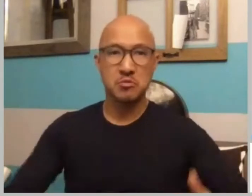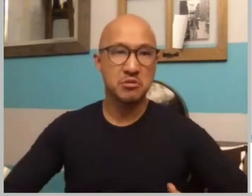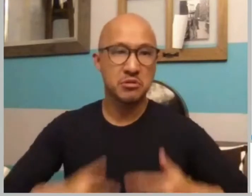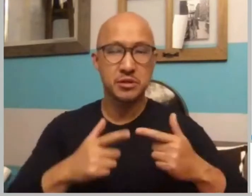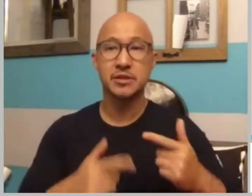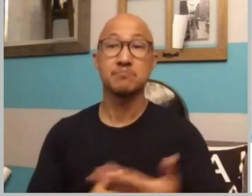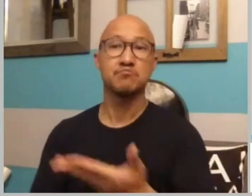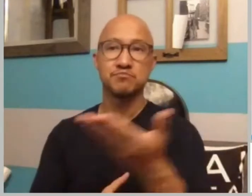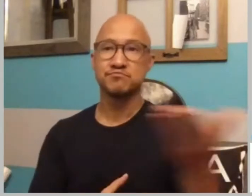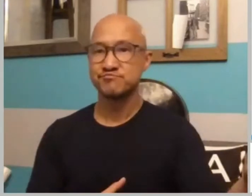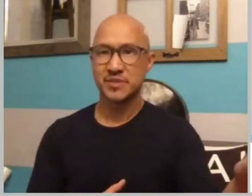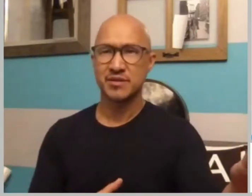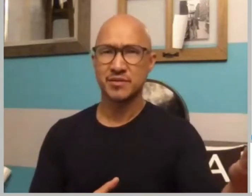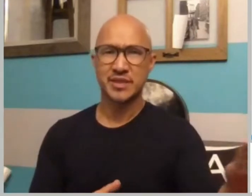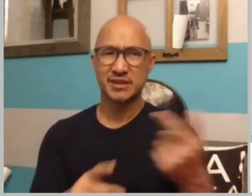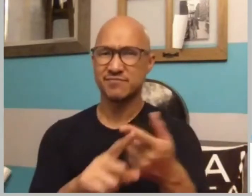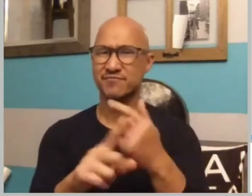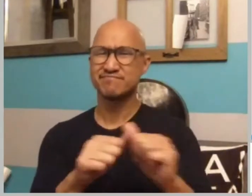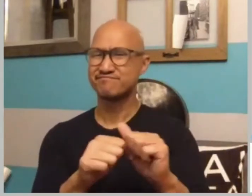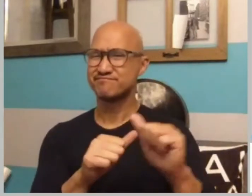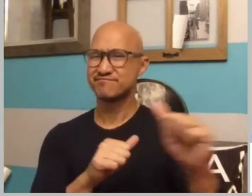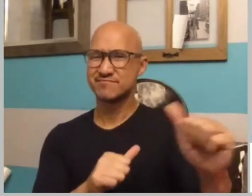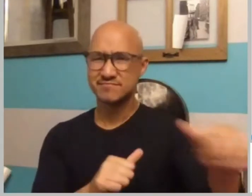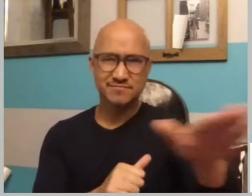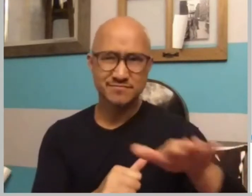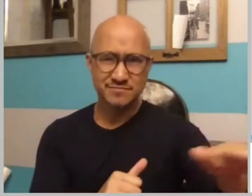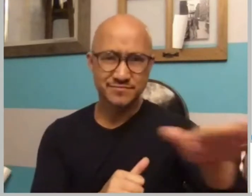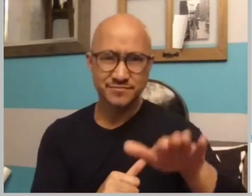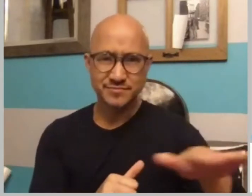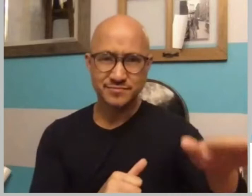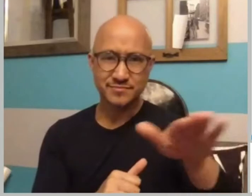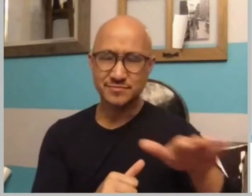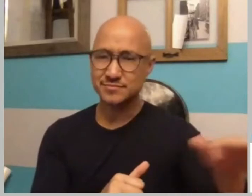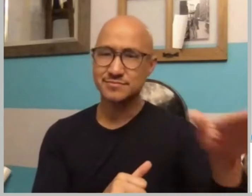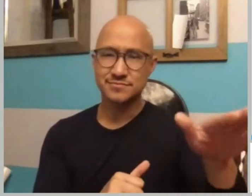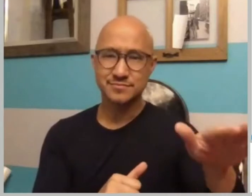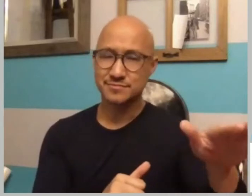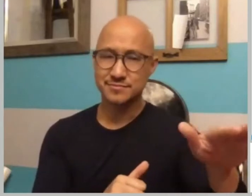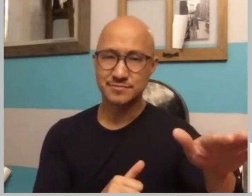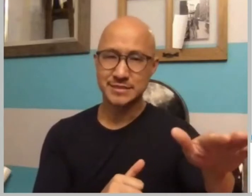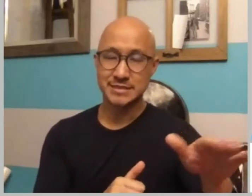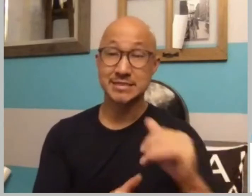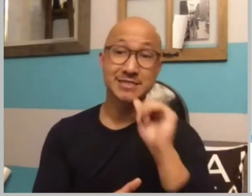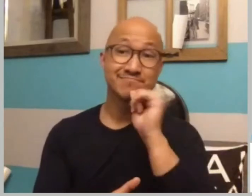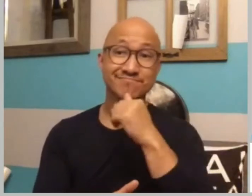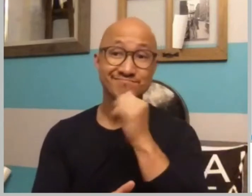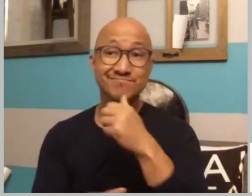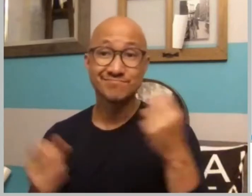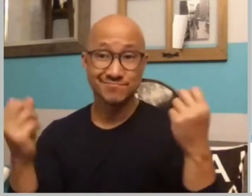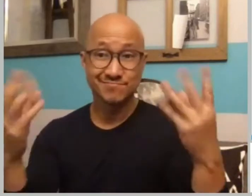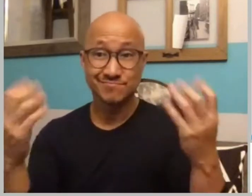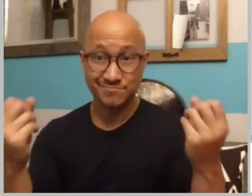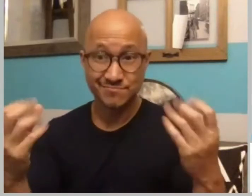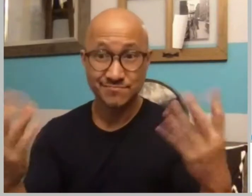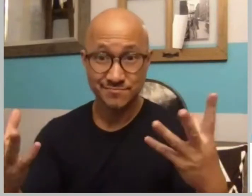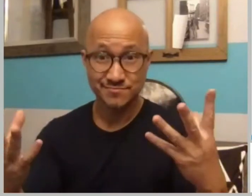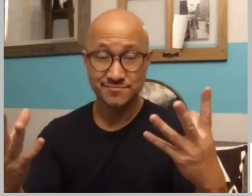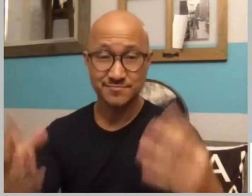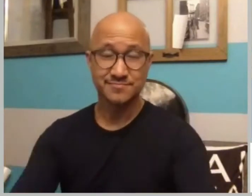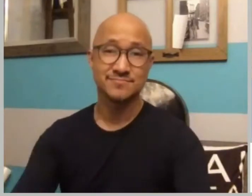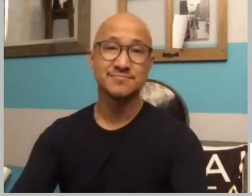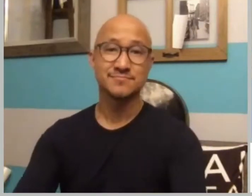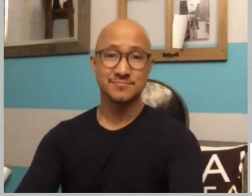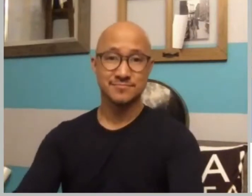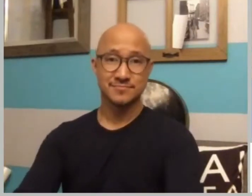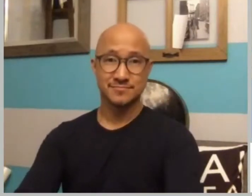Christians in that part of the world experiencing some major persecution. And so this is the place he